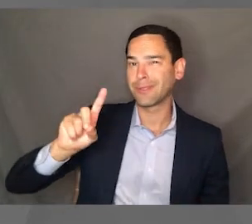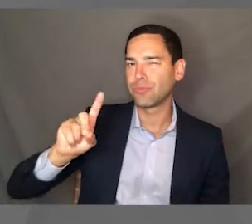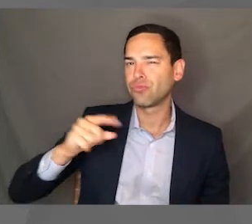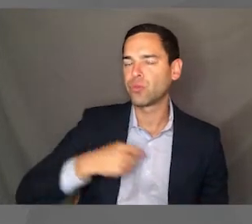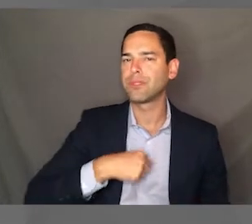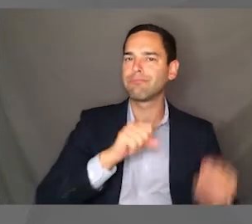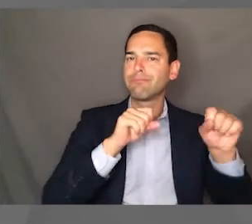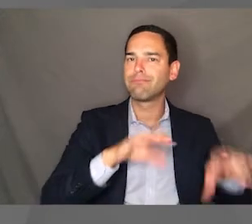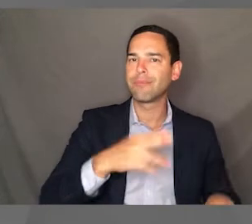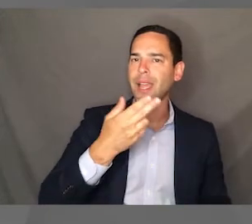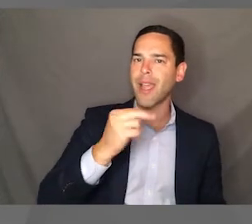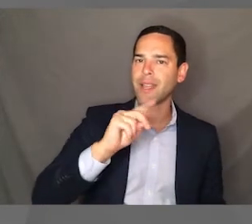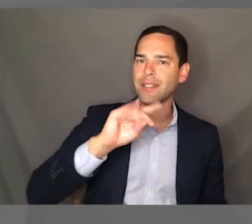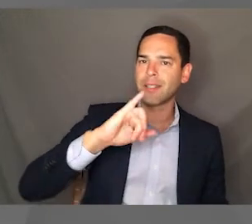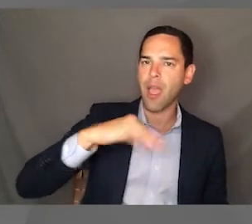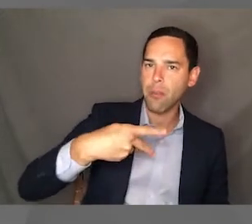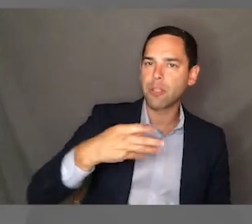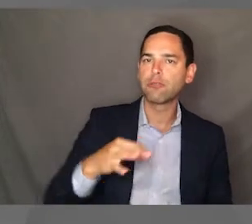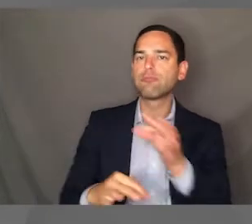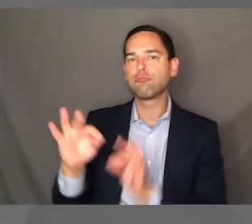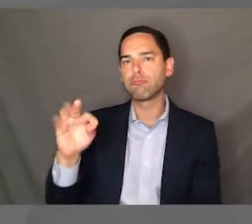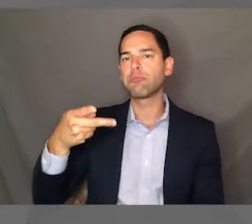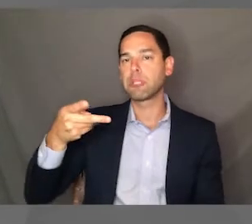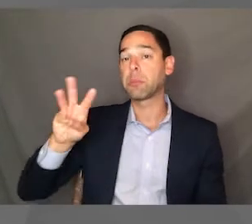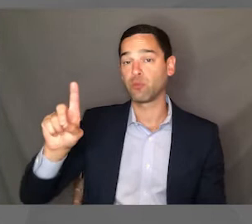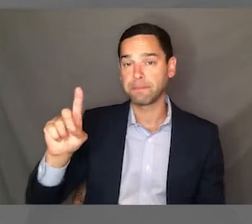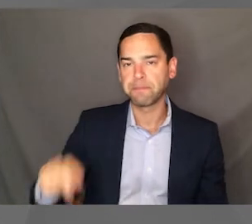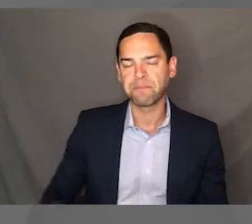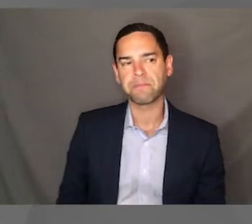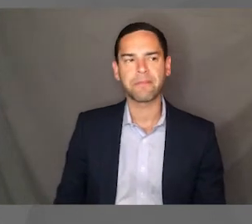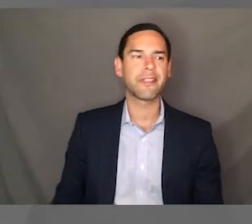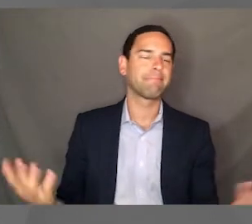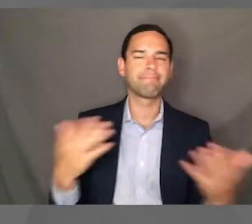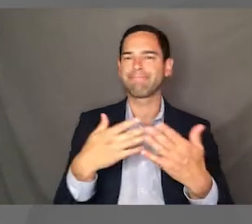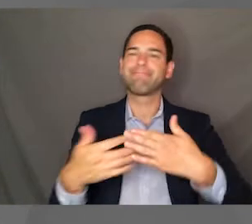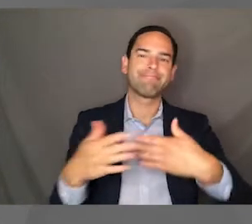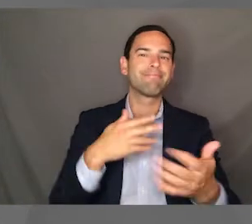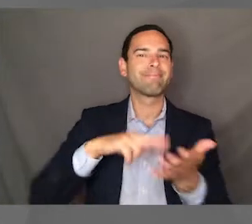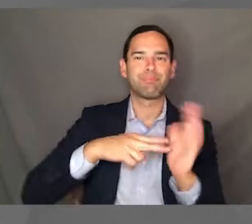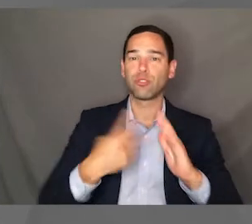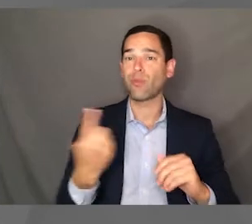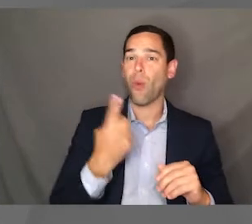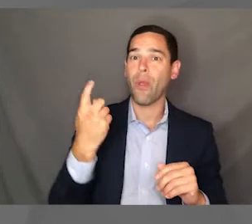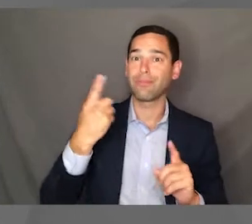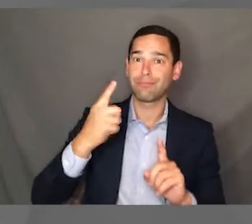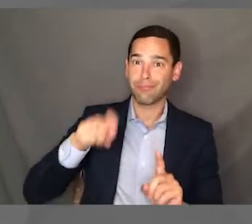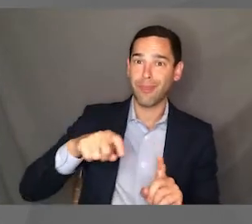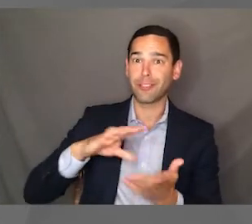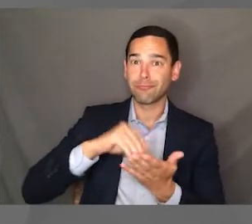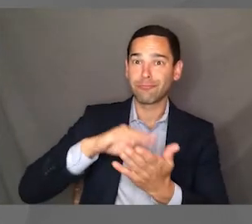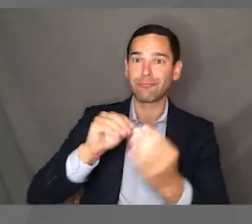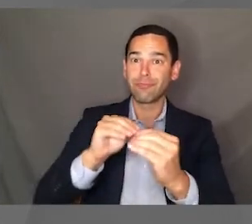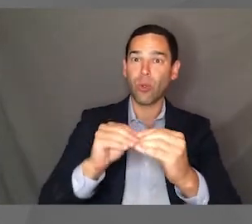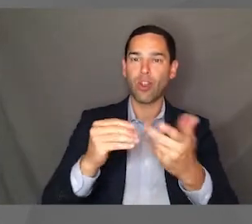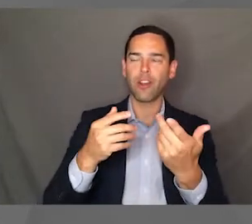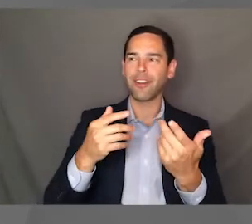evolves. So there's definitely an education learning curve for people that may not